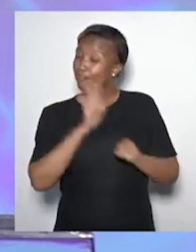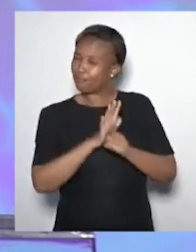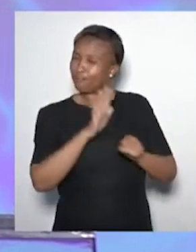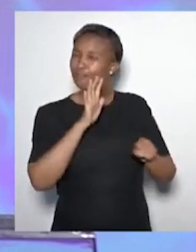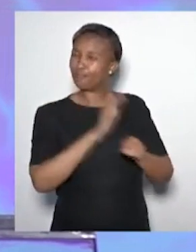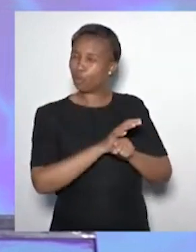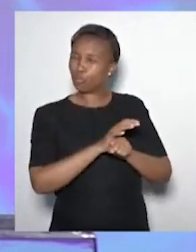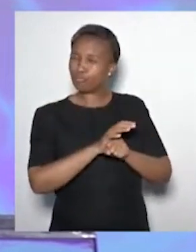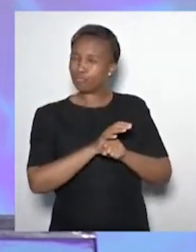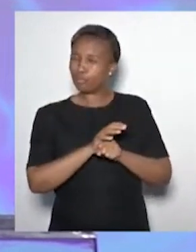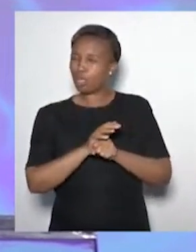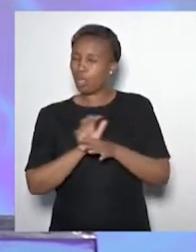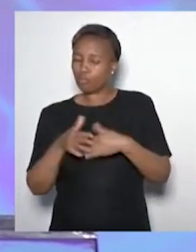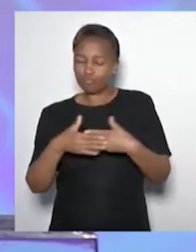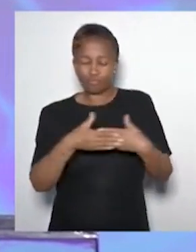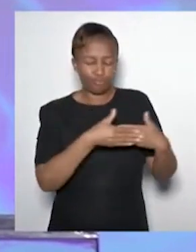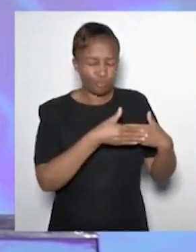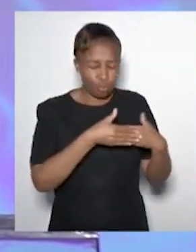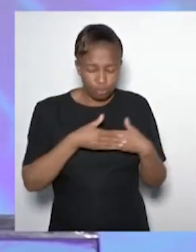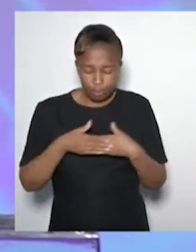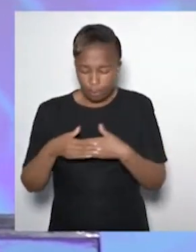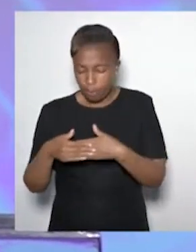could embrace this theme,